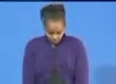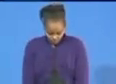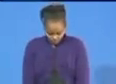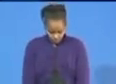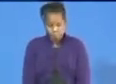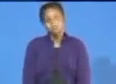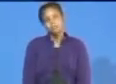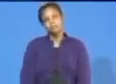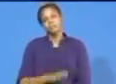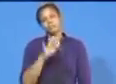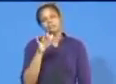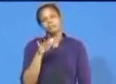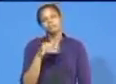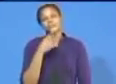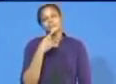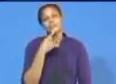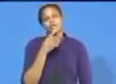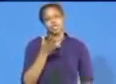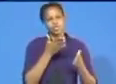So they said, Master,